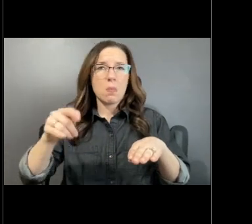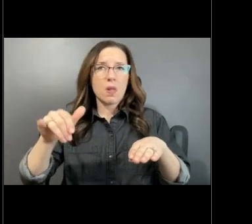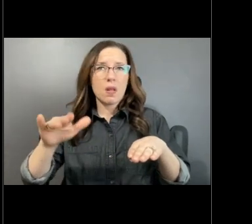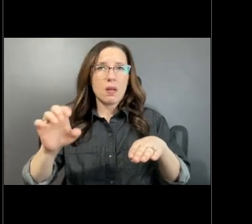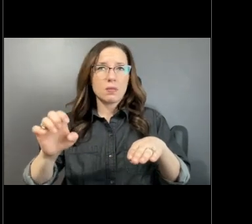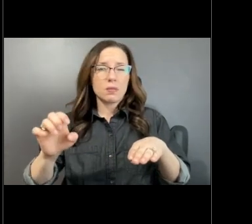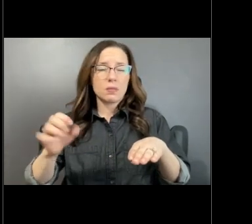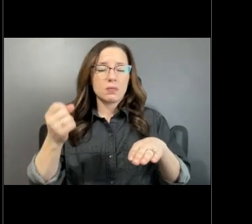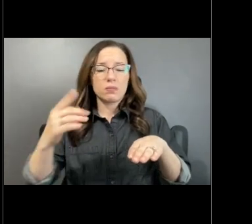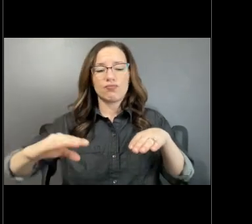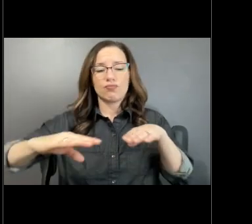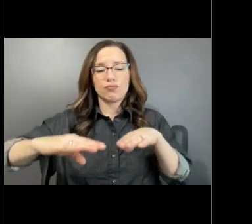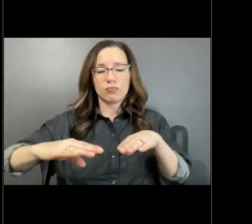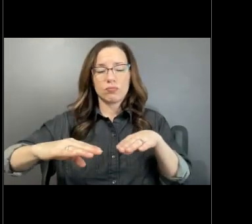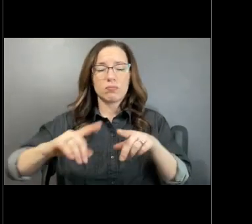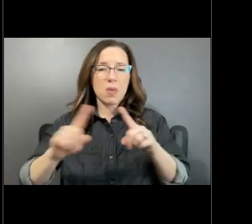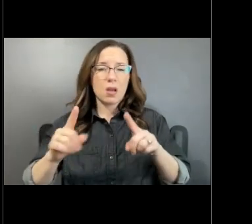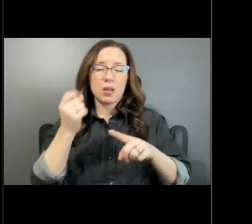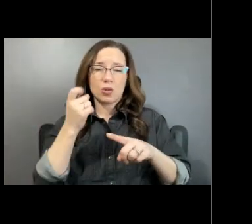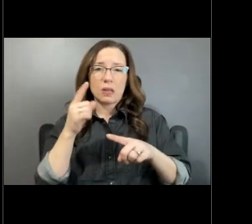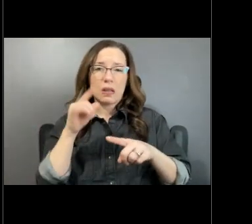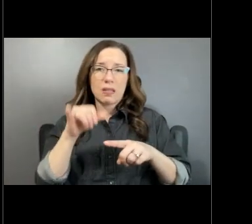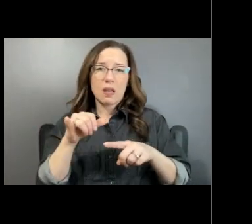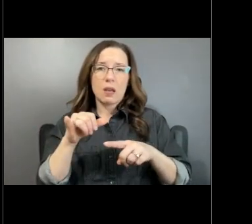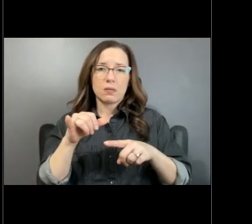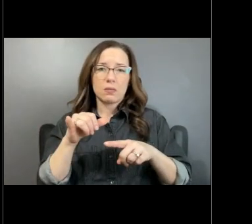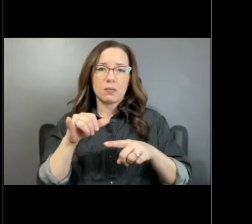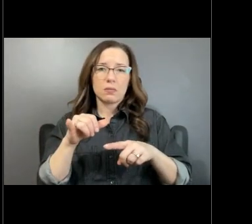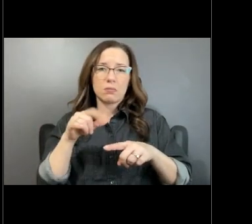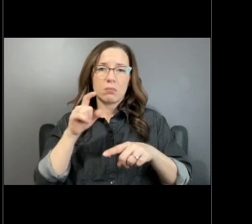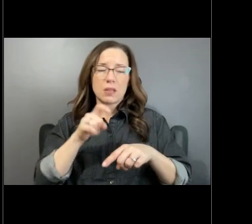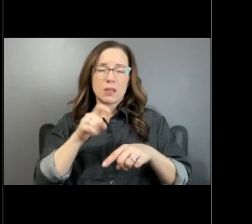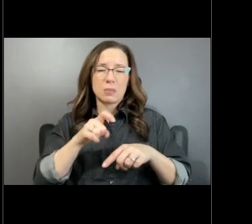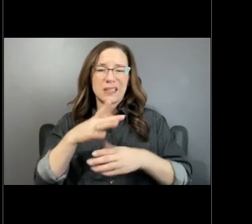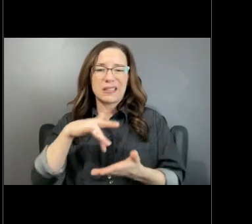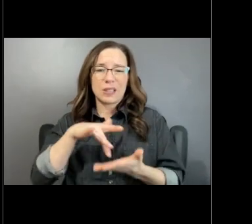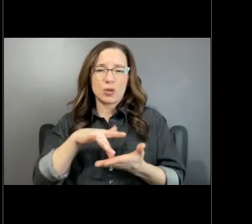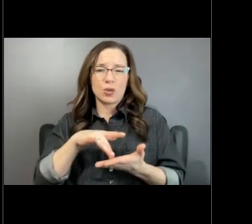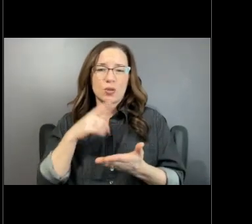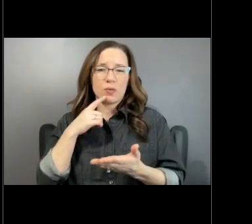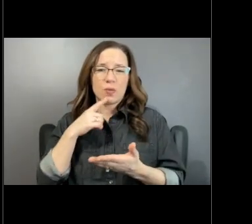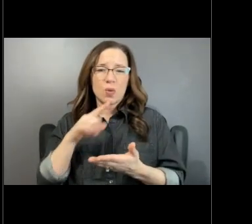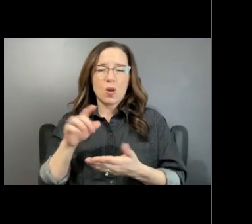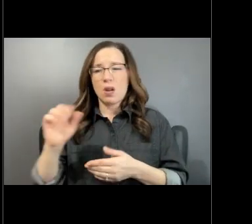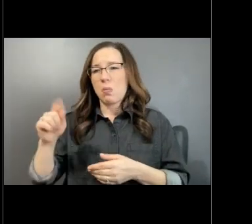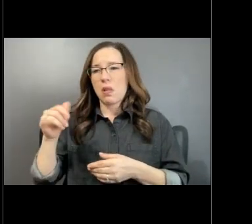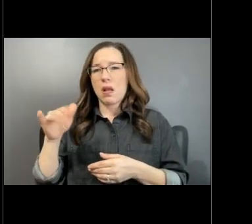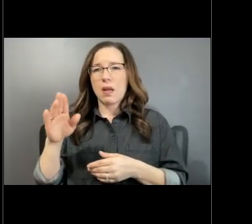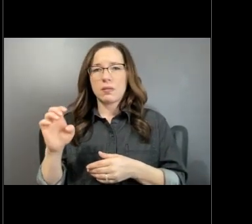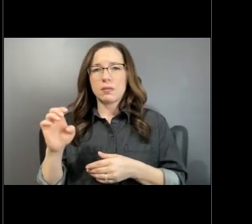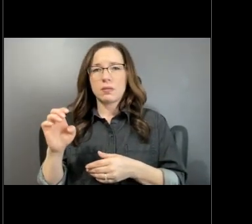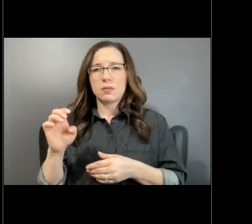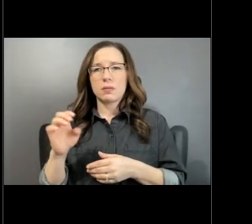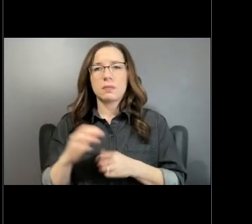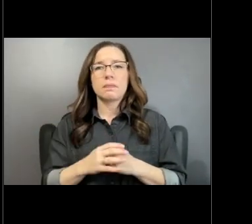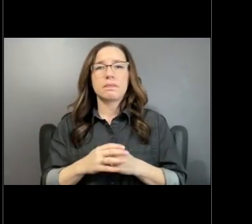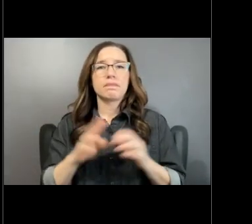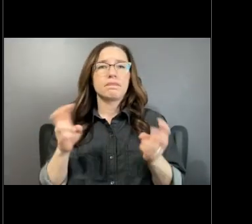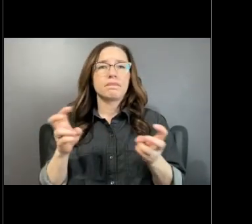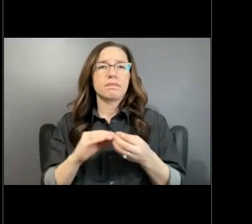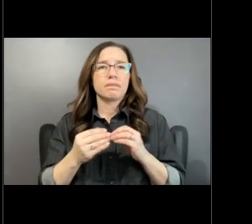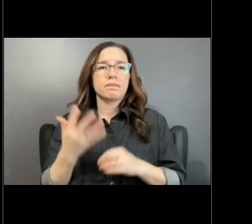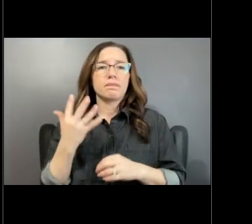be centered on the appliance. And that brings us to topic 5.